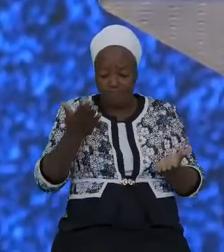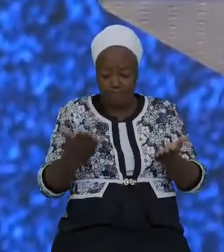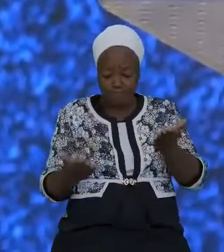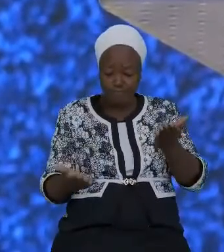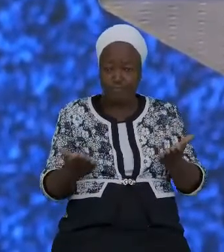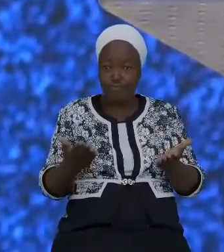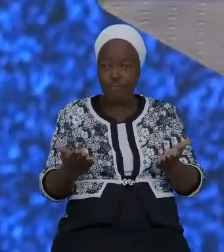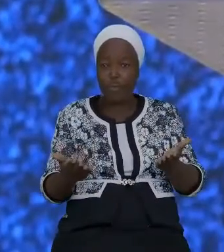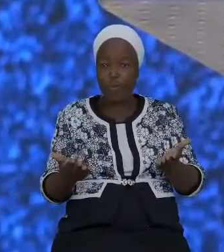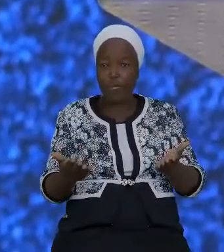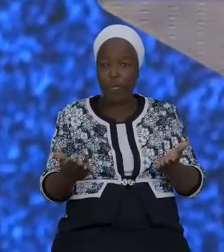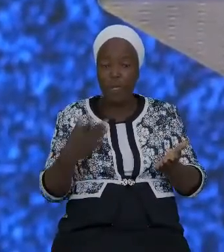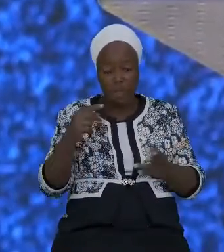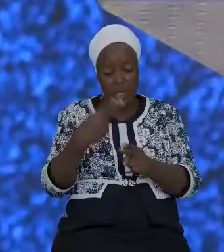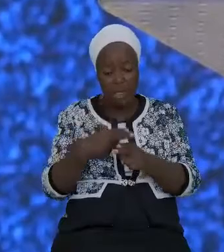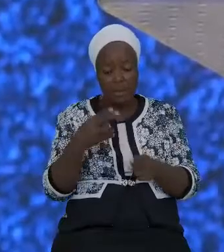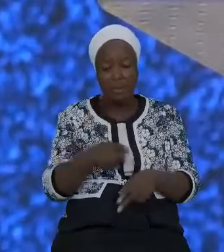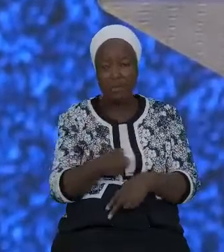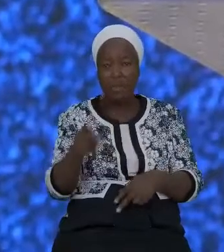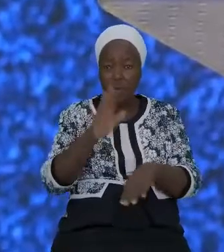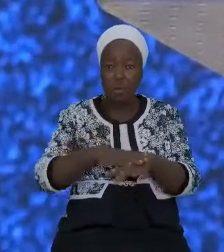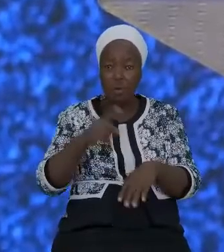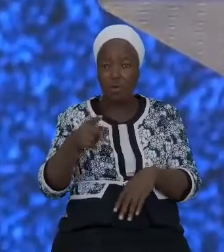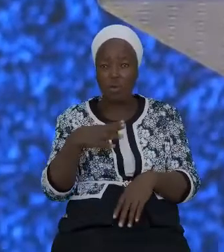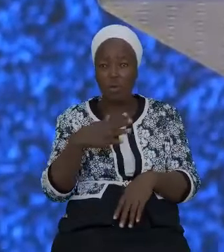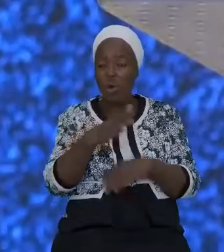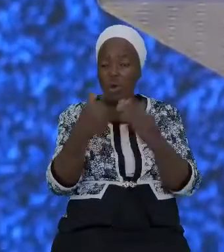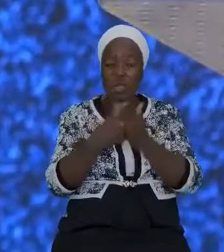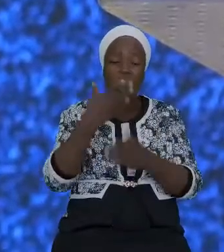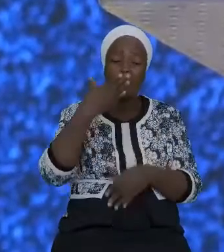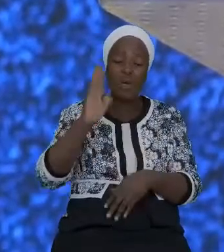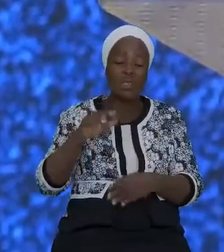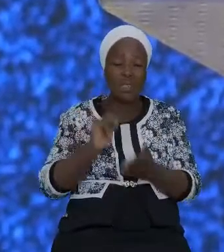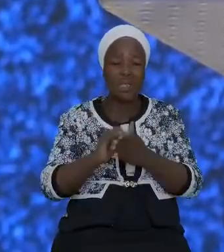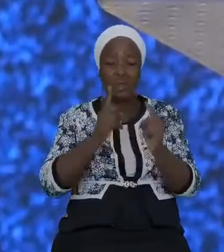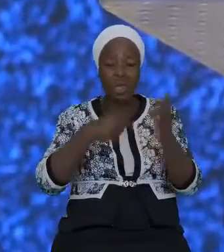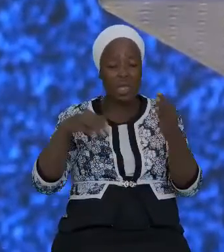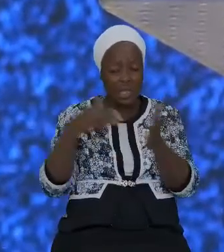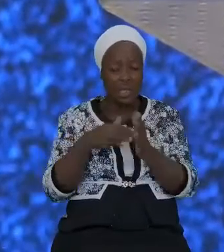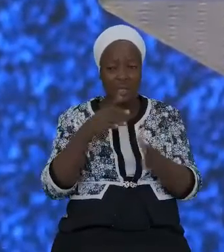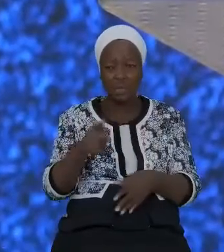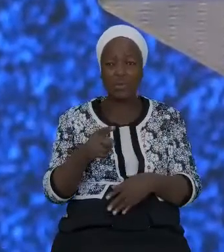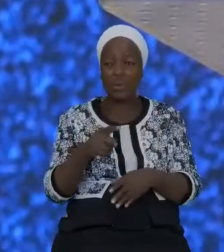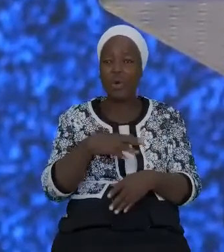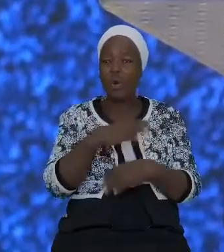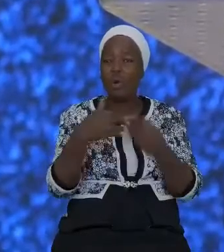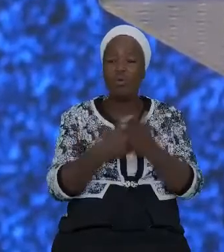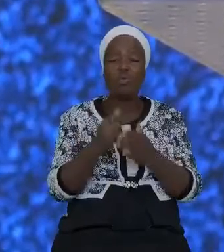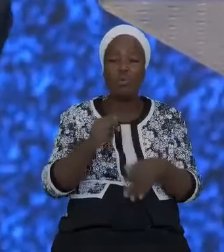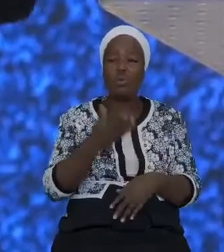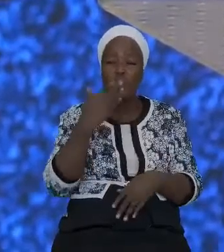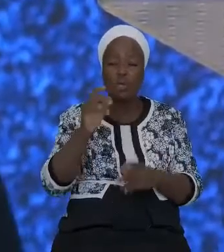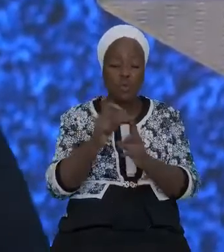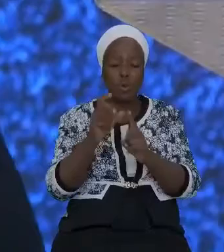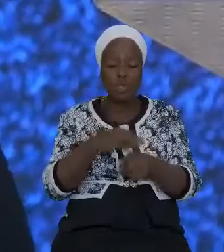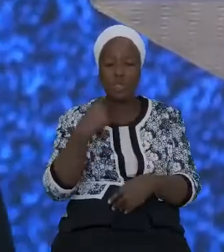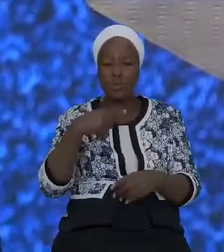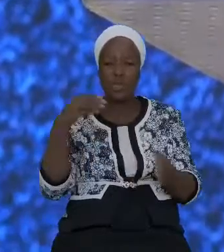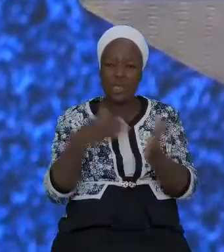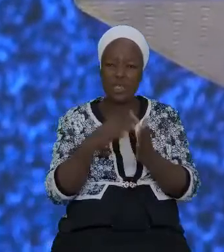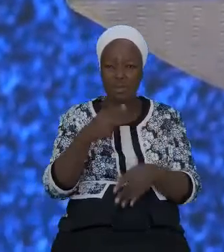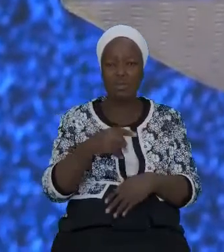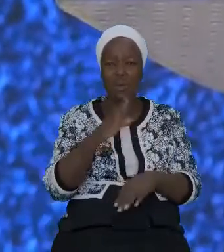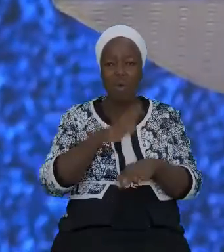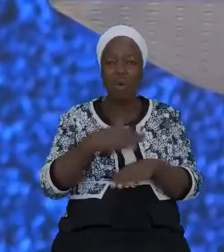The name they call you, the criticism they gave you, the rough language they spoke to you, or the